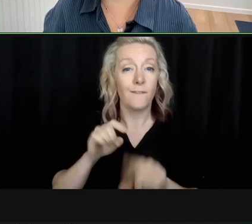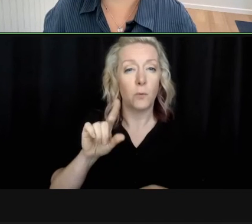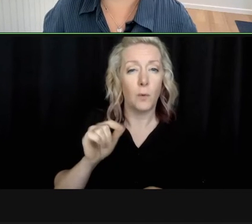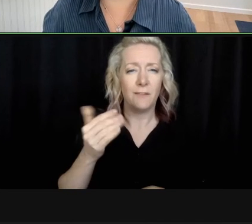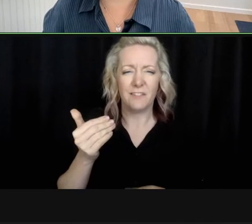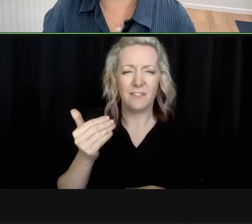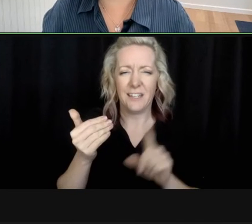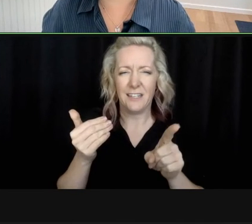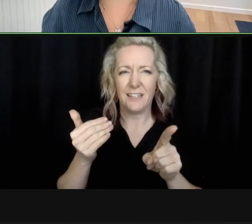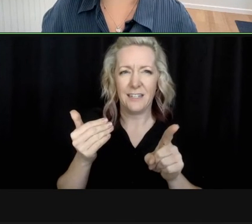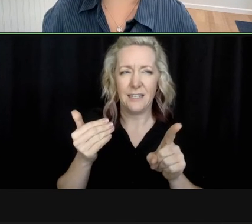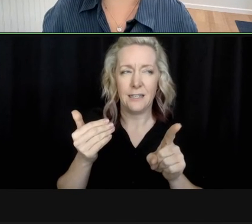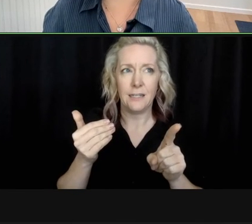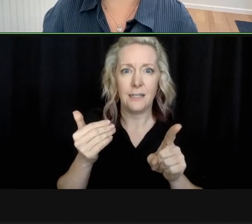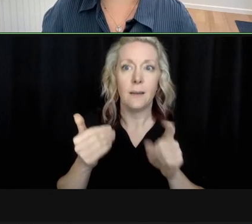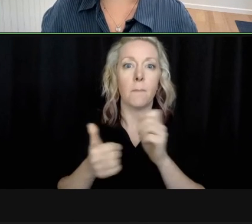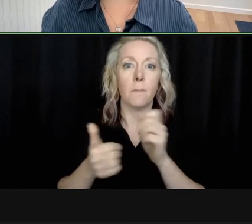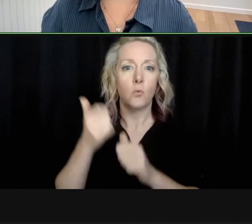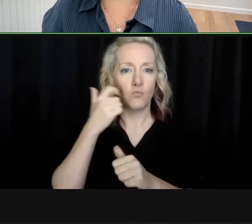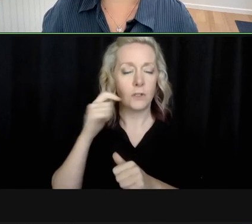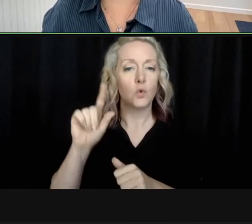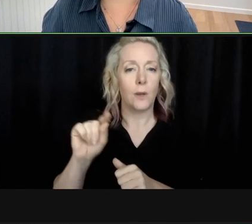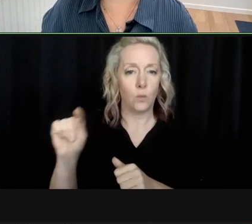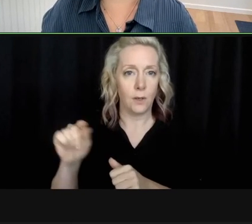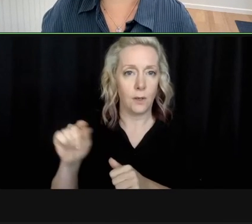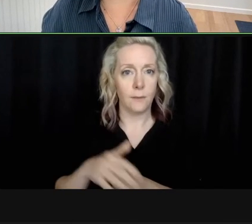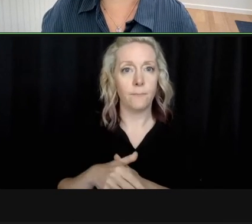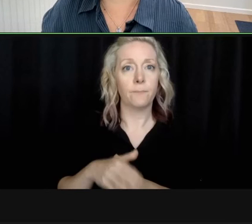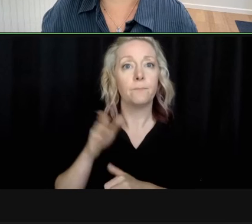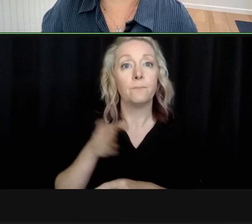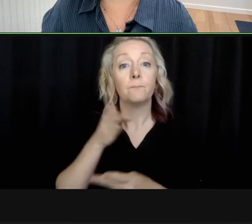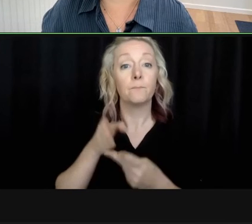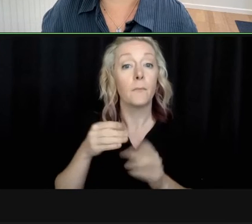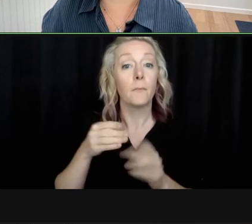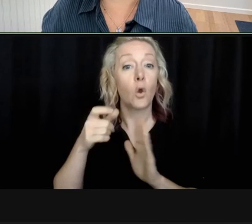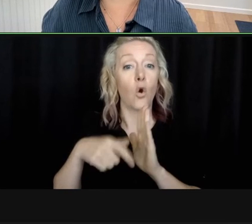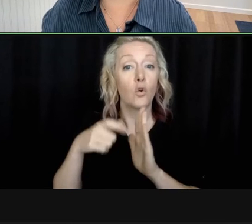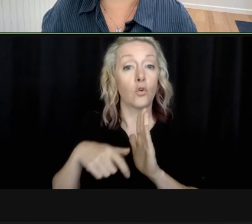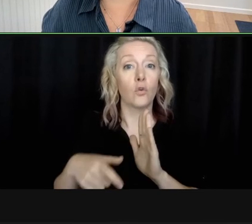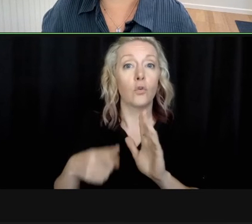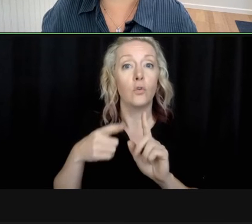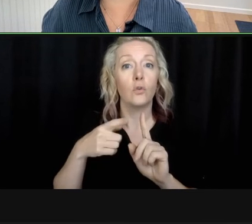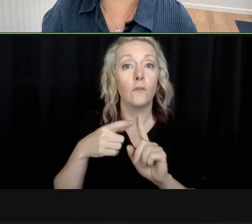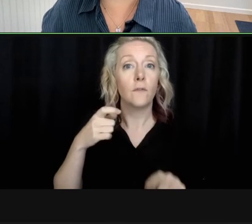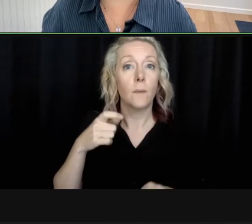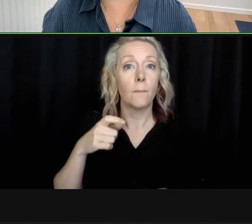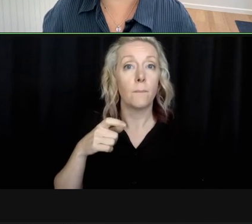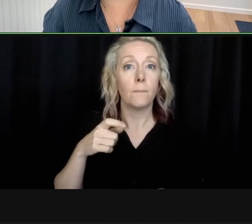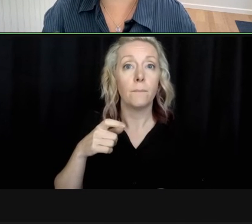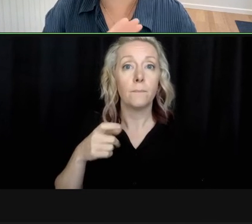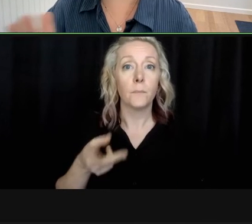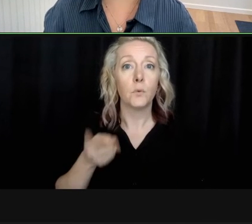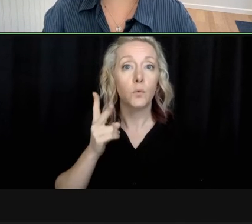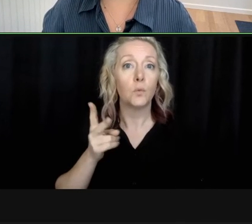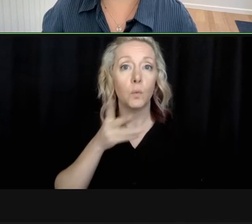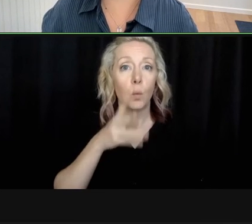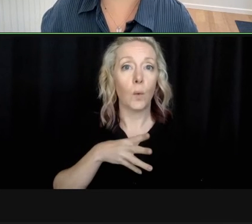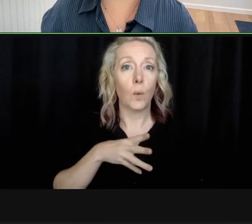was updated in 2020. There's a really interesting article that Christy Probst and Christina Borders wrote, thinking